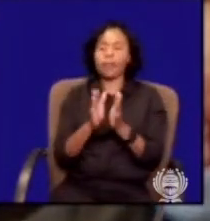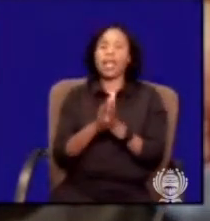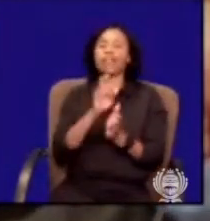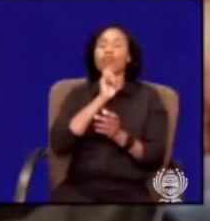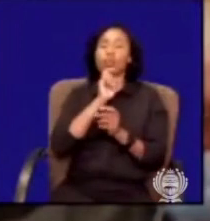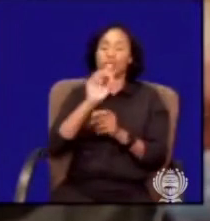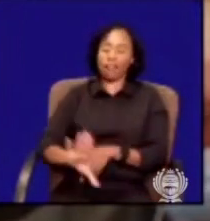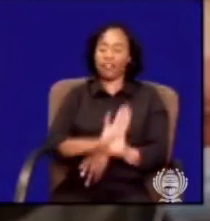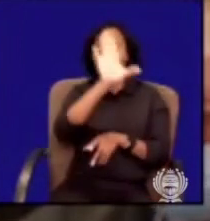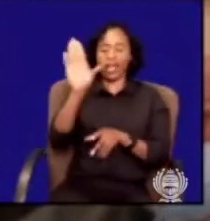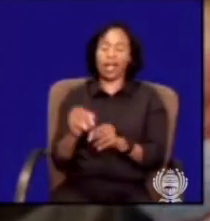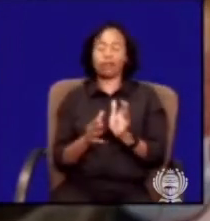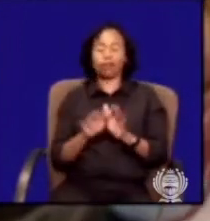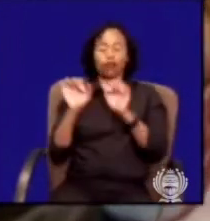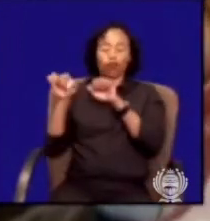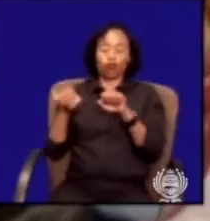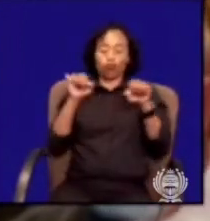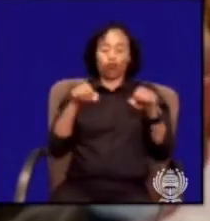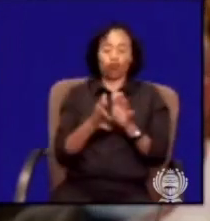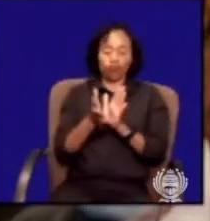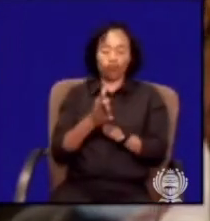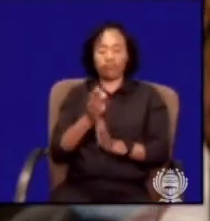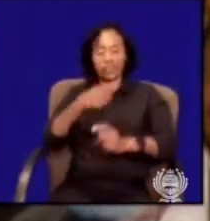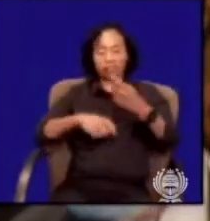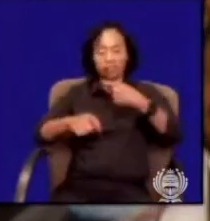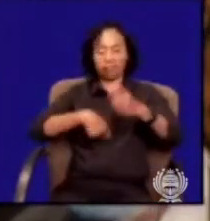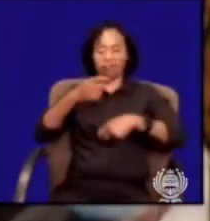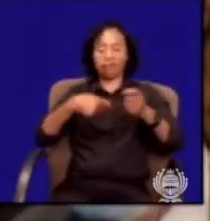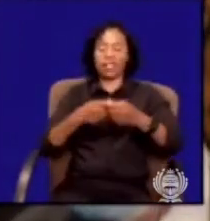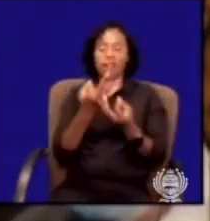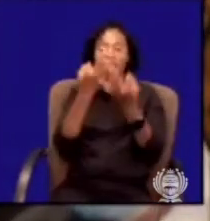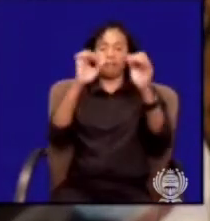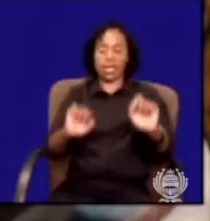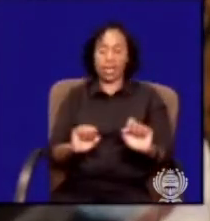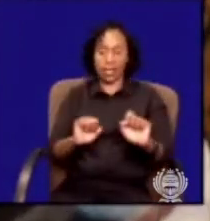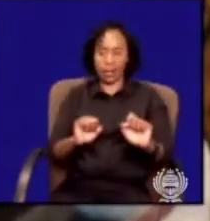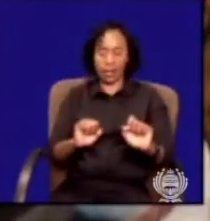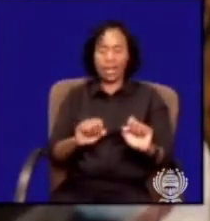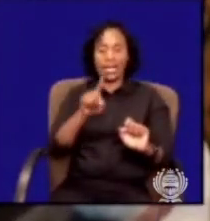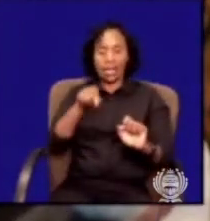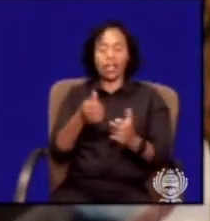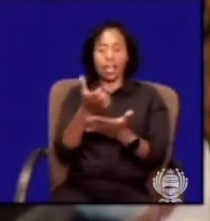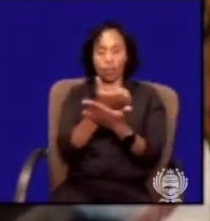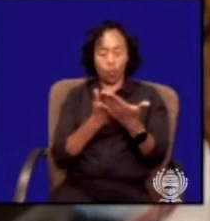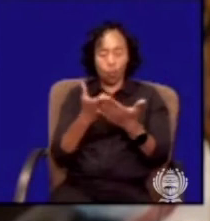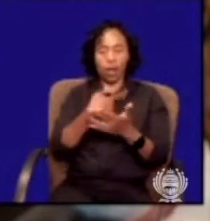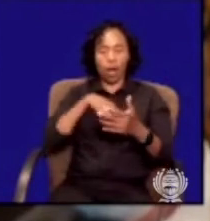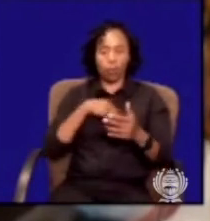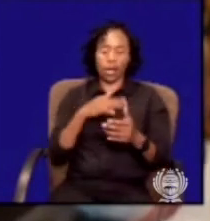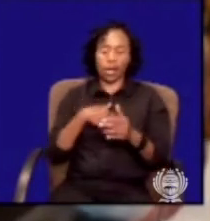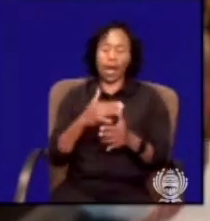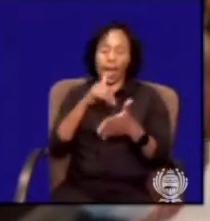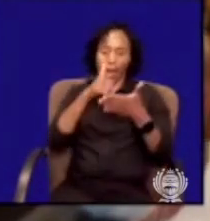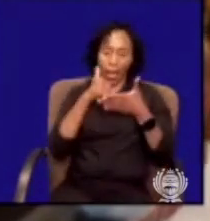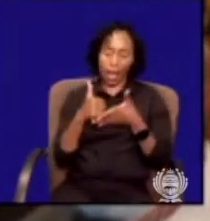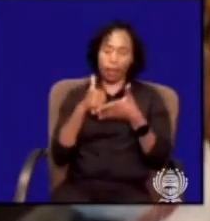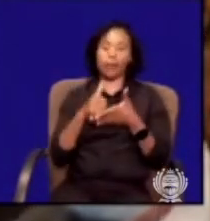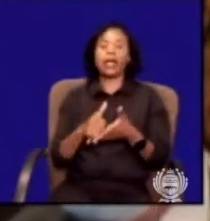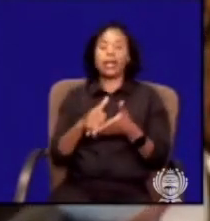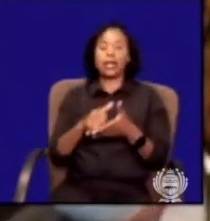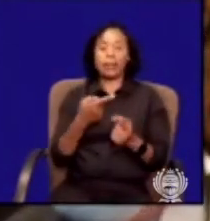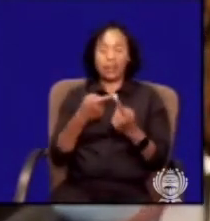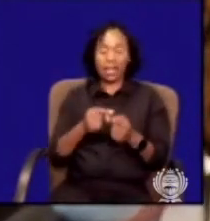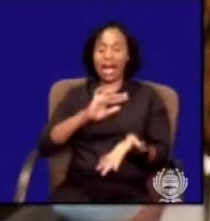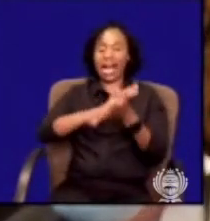Free Trade Agreement. But if we're going to be a protectionist economy, then we're only going to damage our ability to export to Africa and